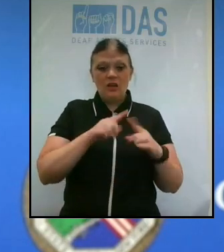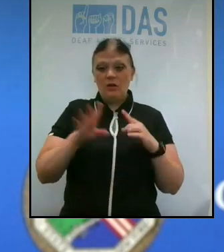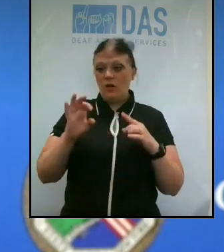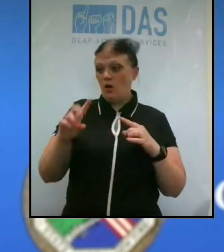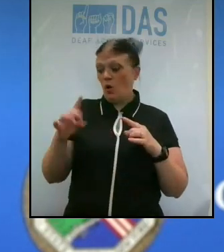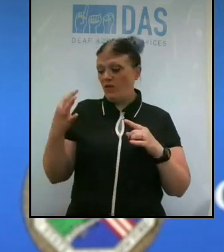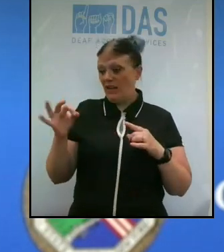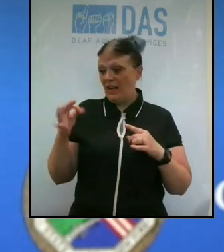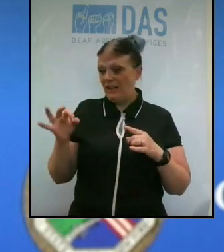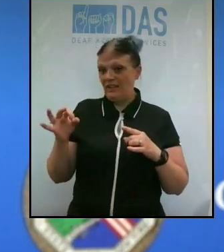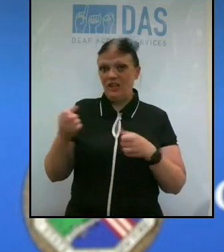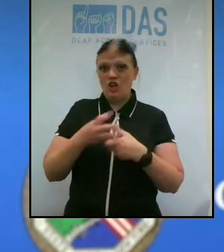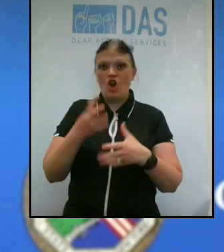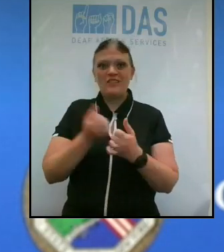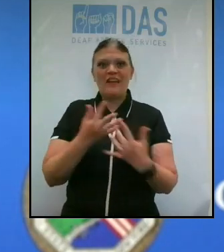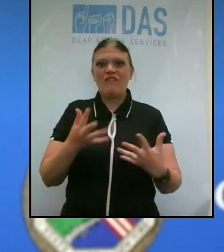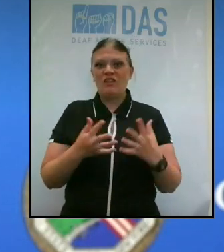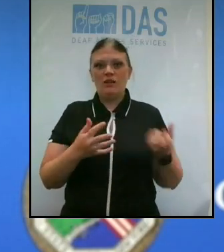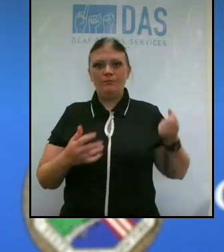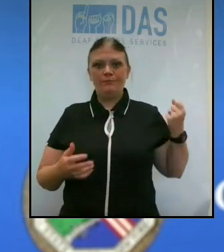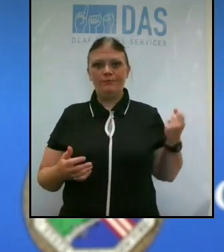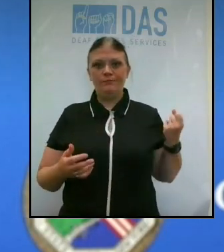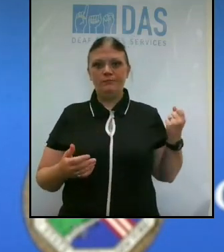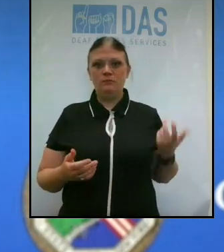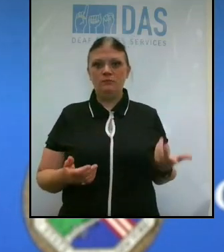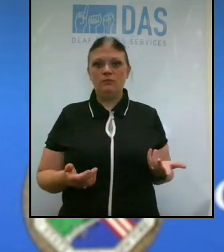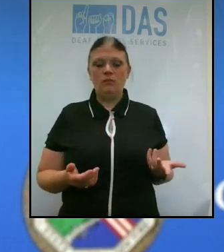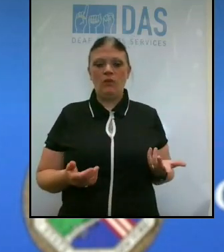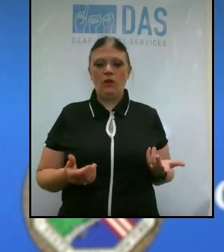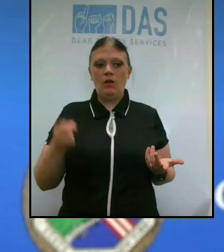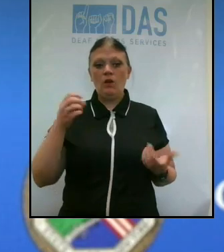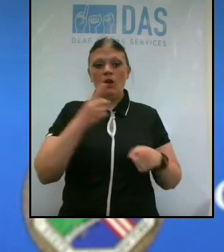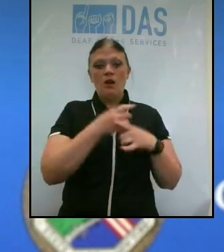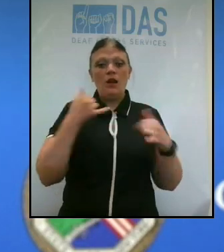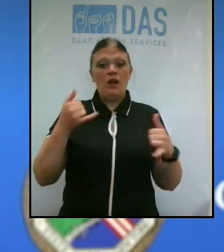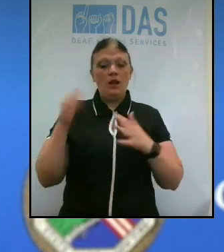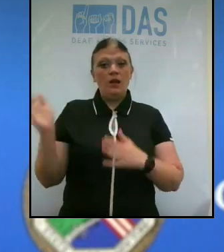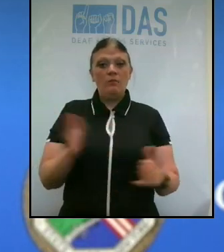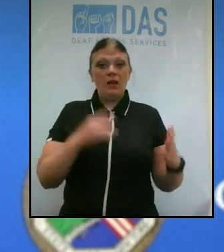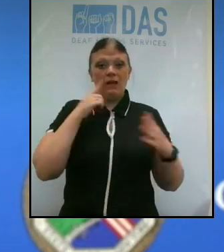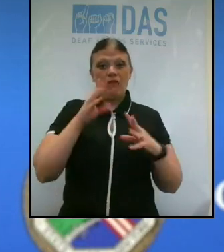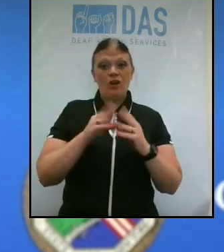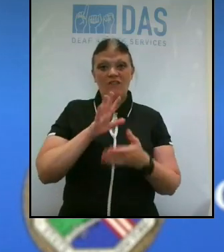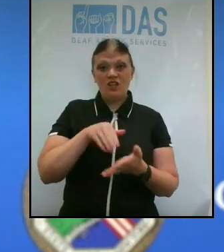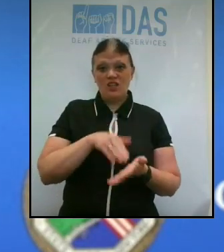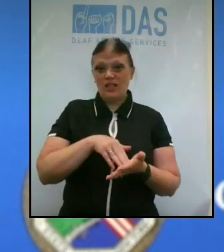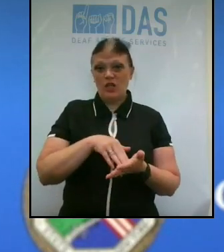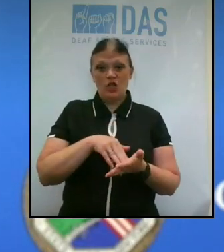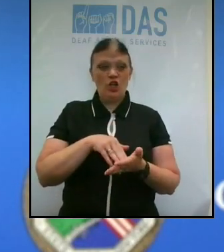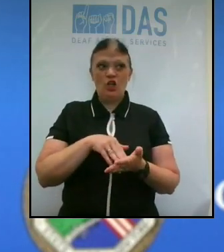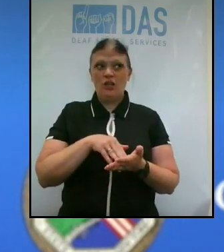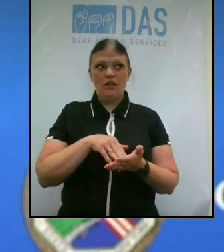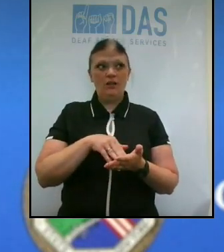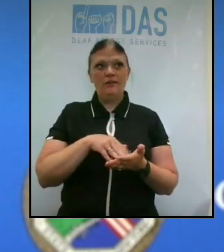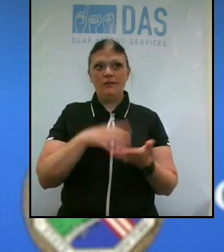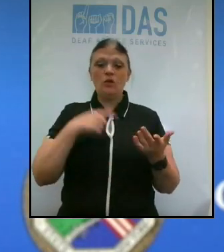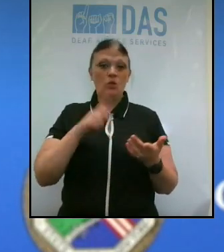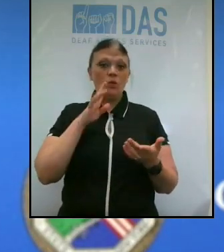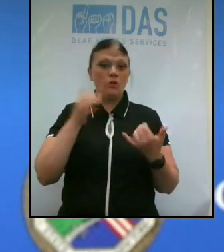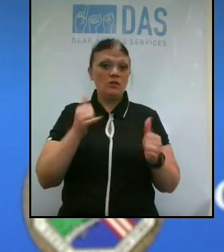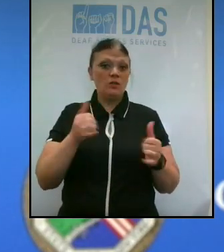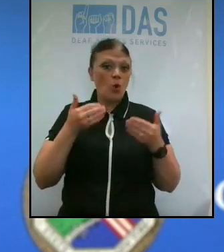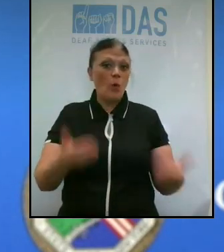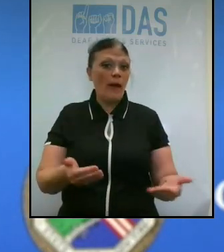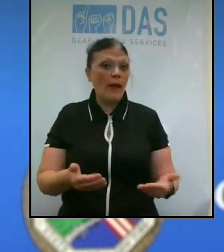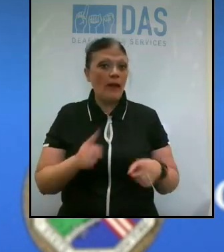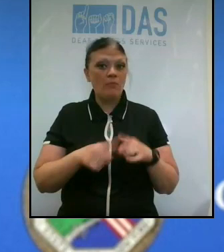been put on the back burner. And so right now when it comes to plans with the convention center, it is something that we are still going to go ahead with.